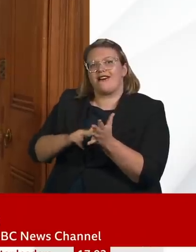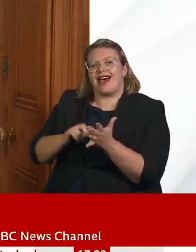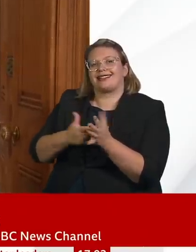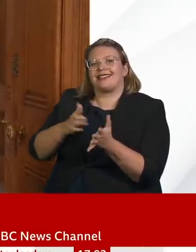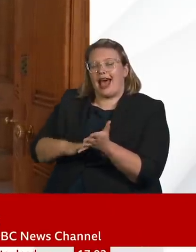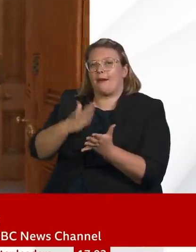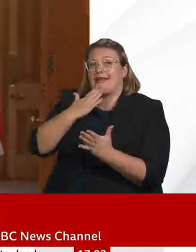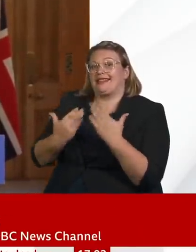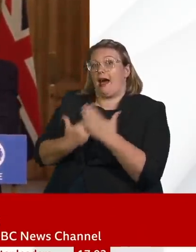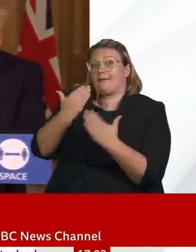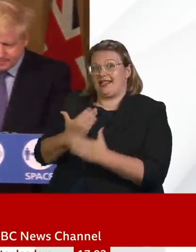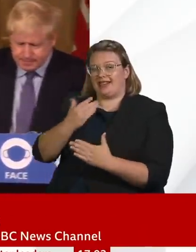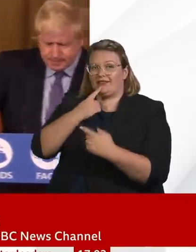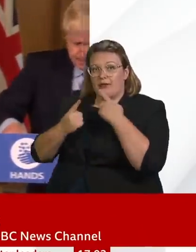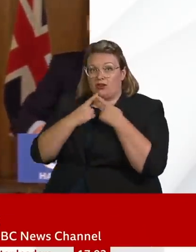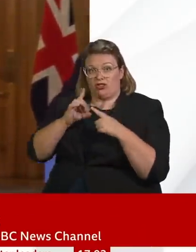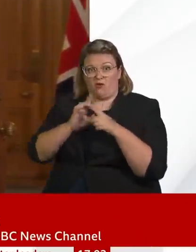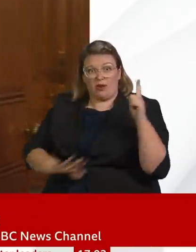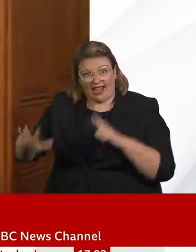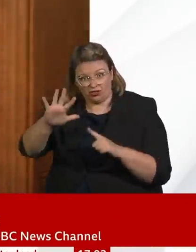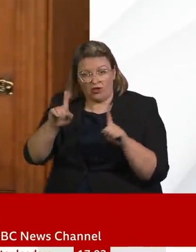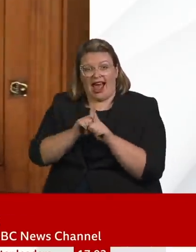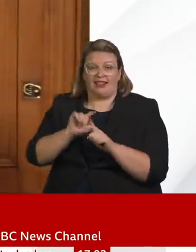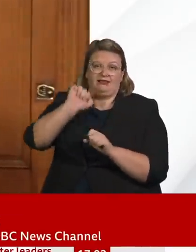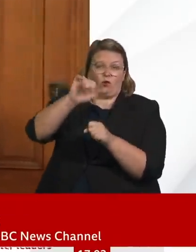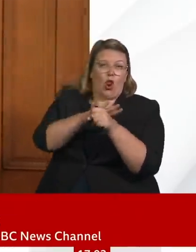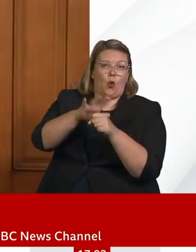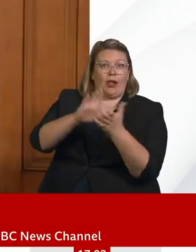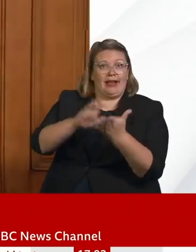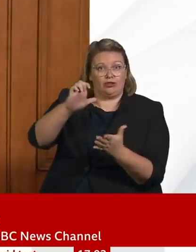Thank you, Jonathan. Thank you, Prime Minister. First slide, please.